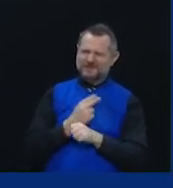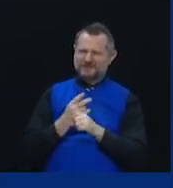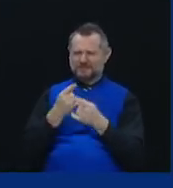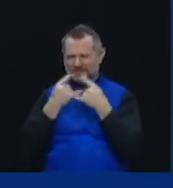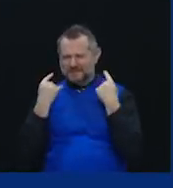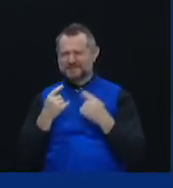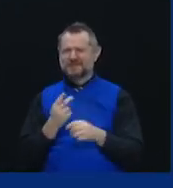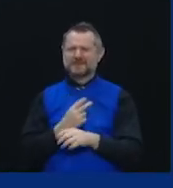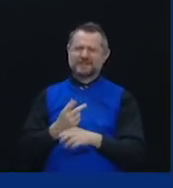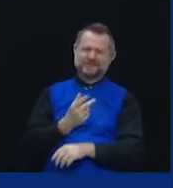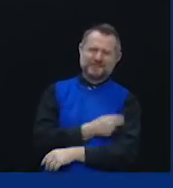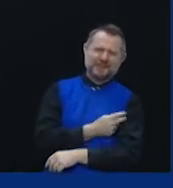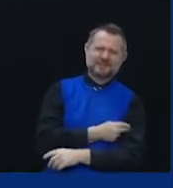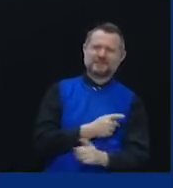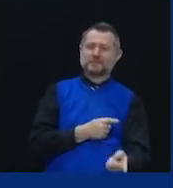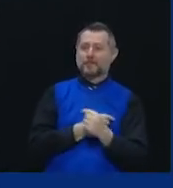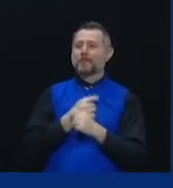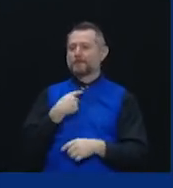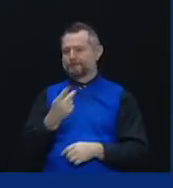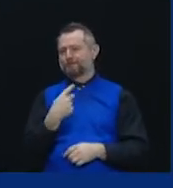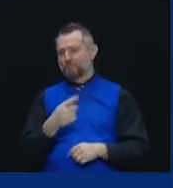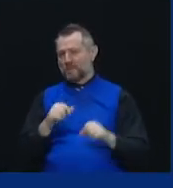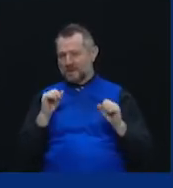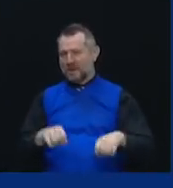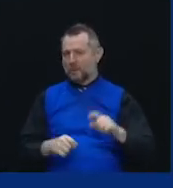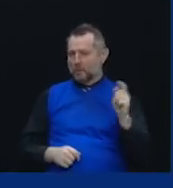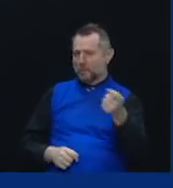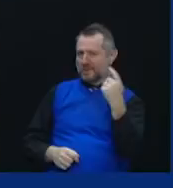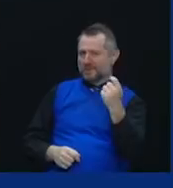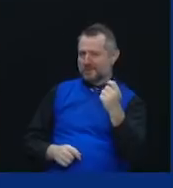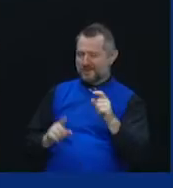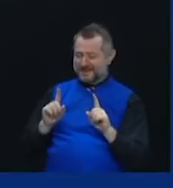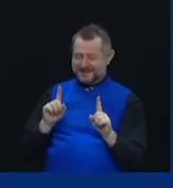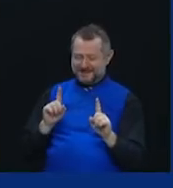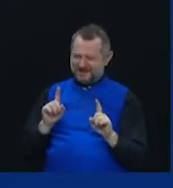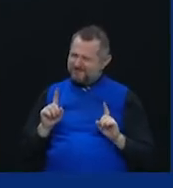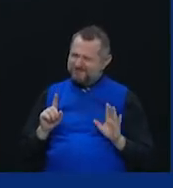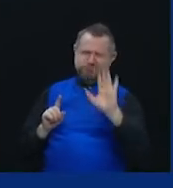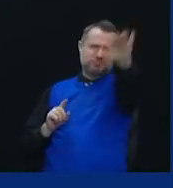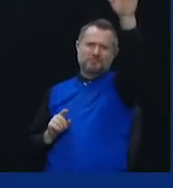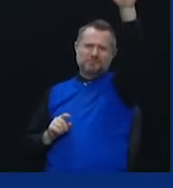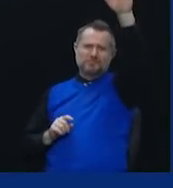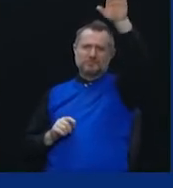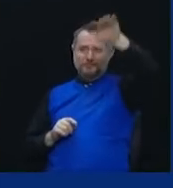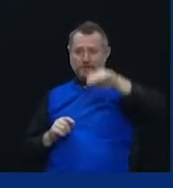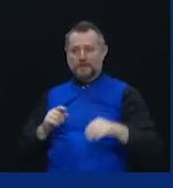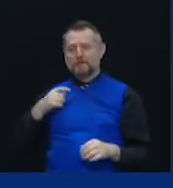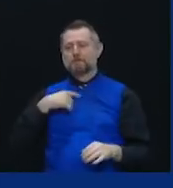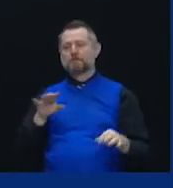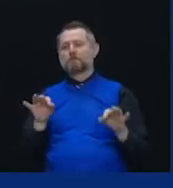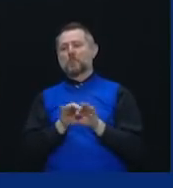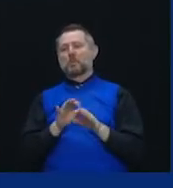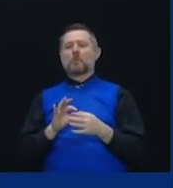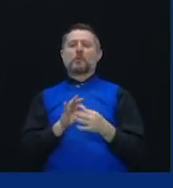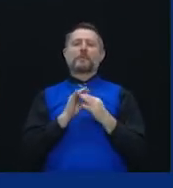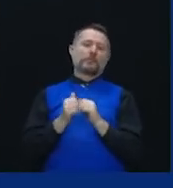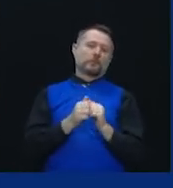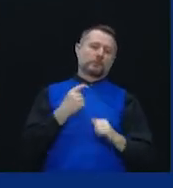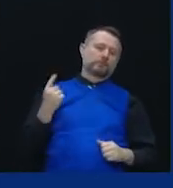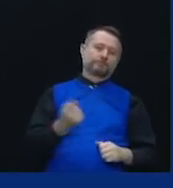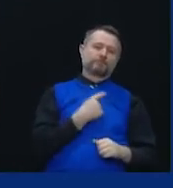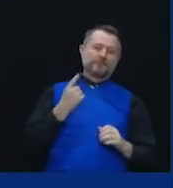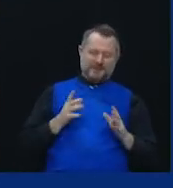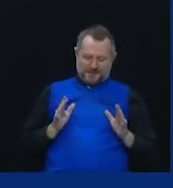able. We can win this race, but it will require us all to run unified as one towards the finish